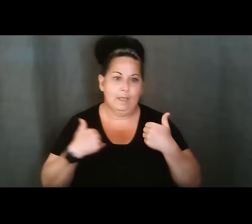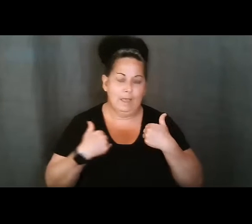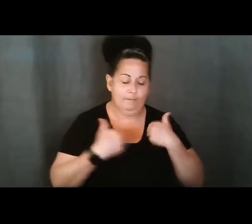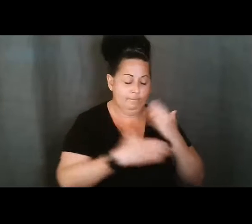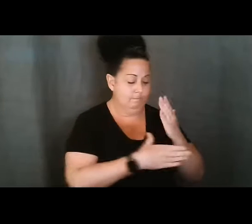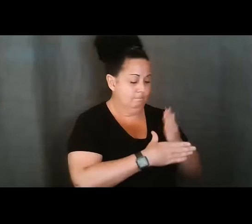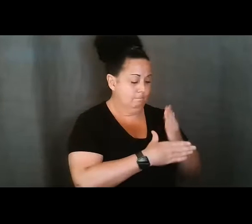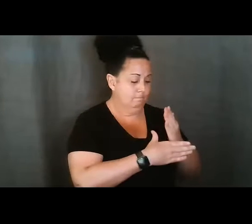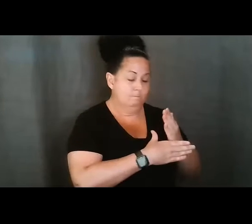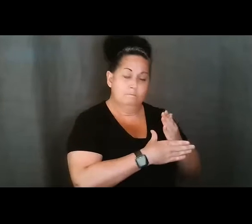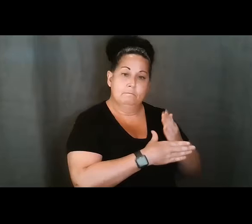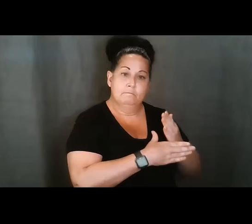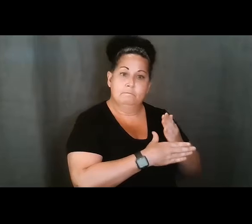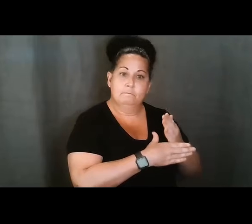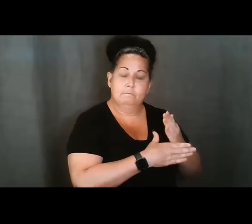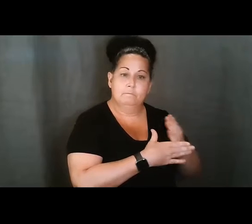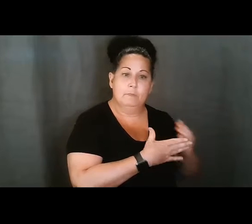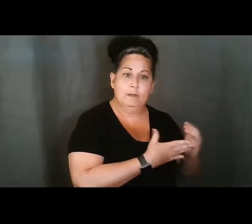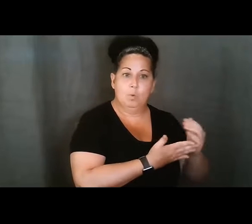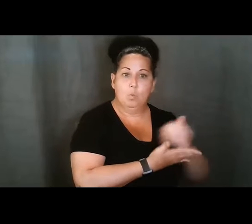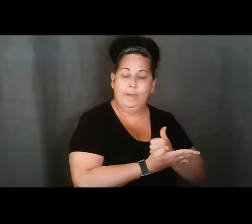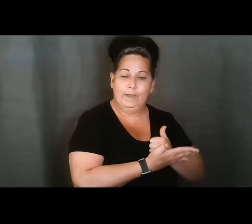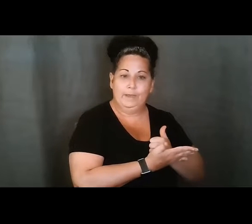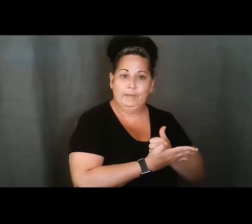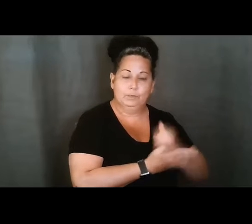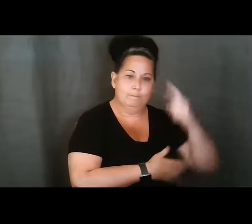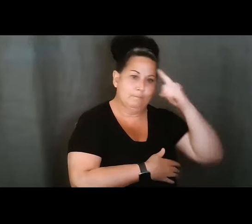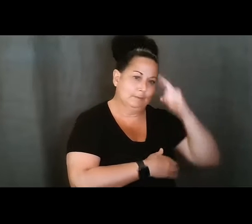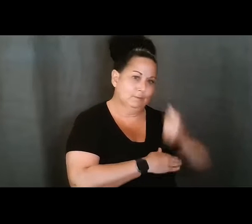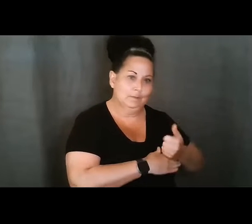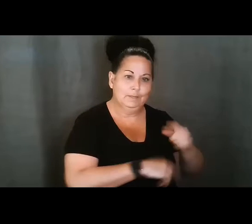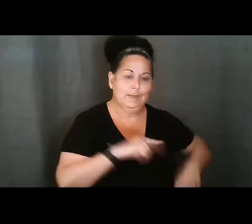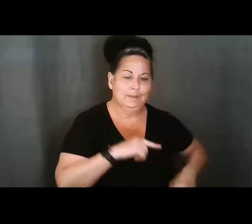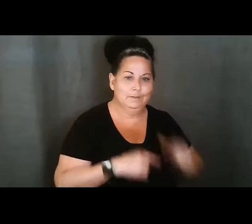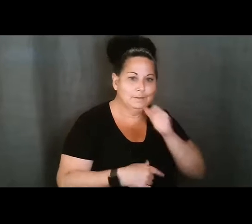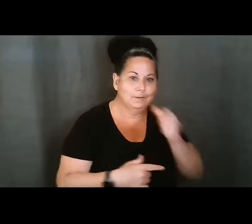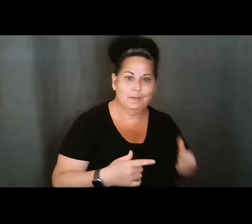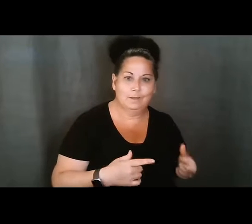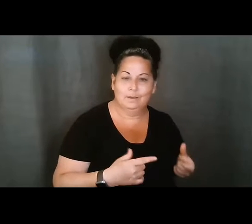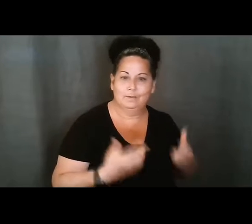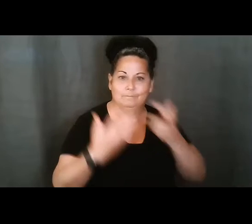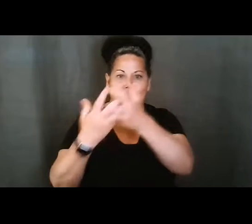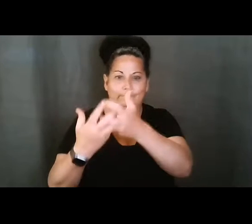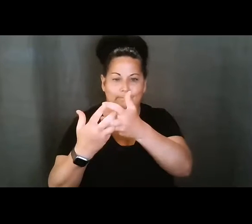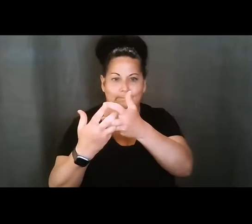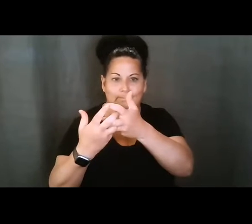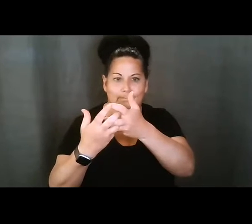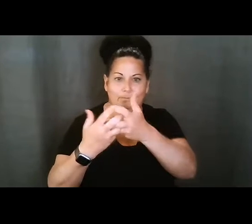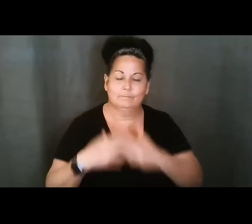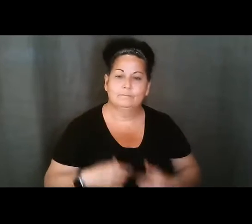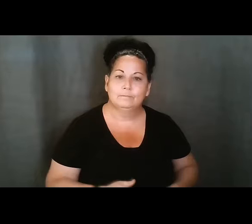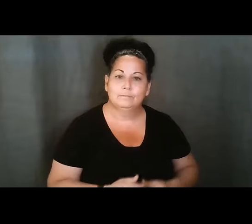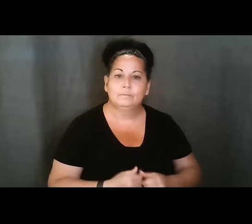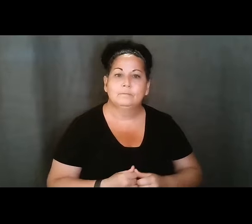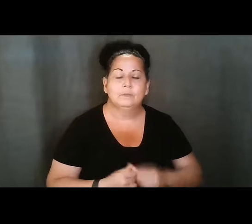work. We have to work with our students. You have to understand that you are your child's first teacher. And in this virtual setting, it